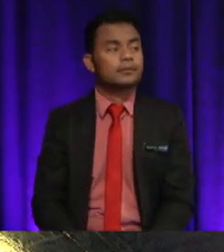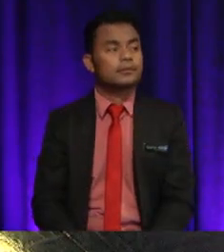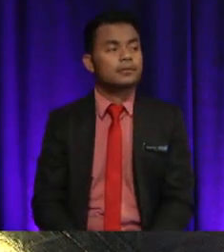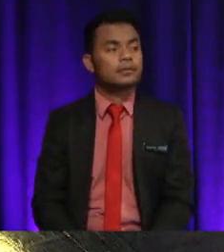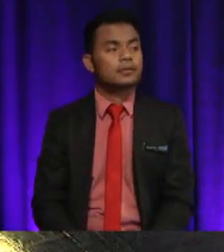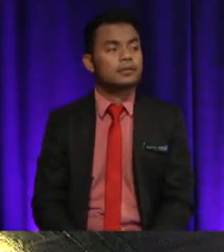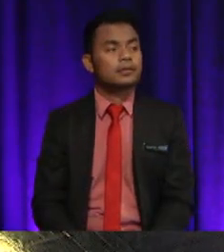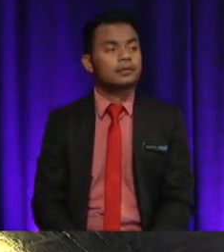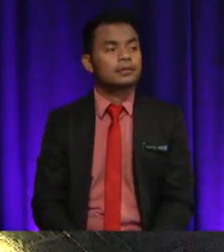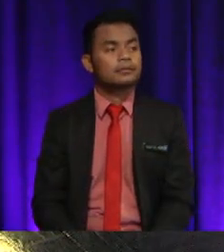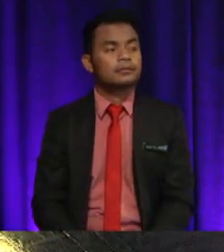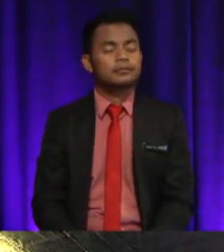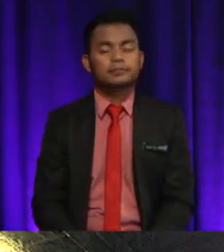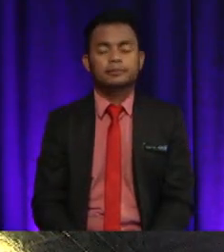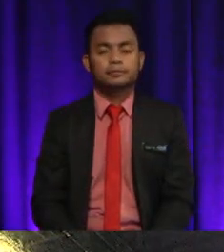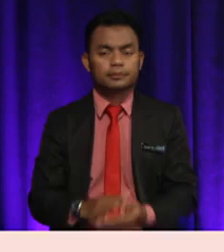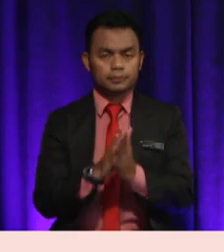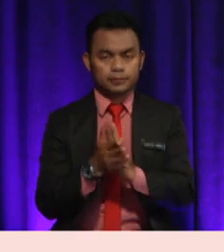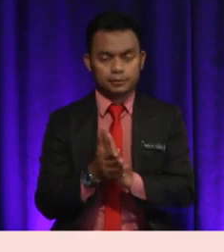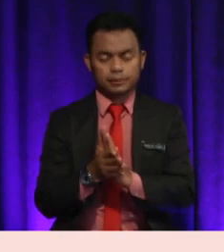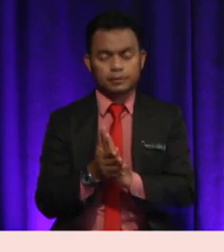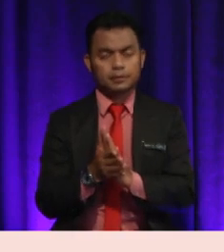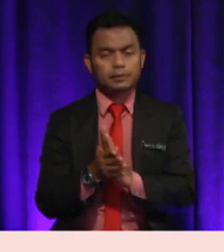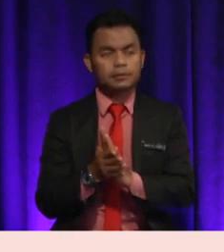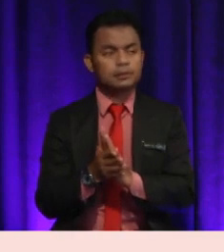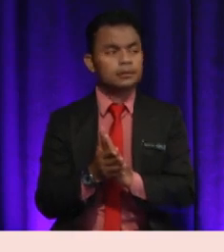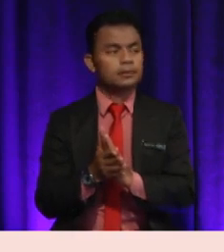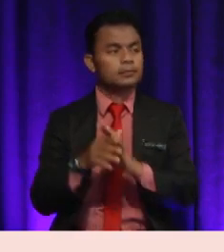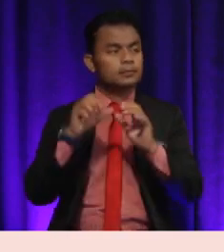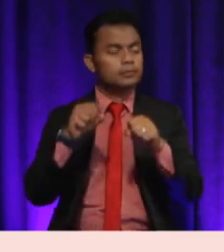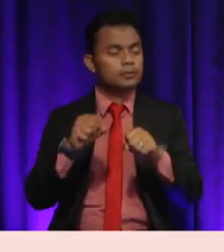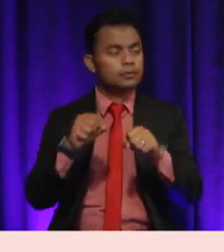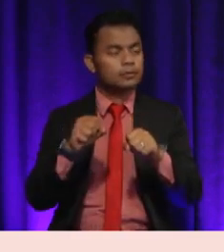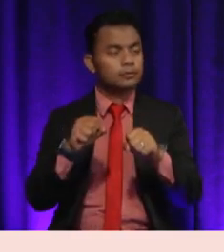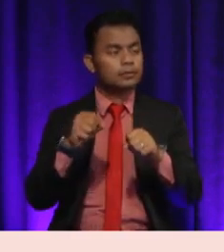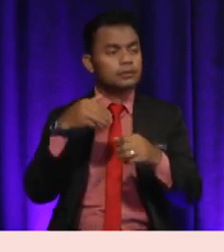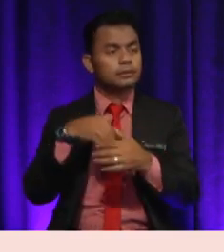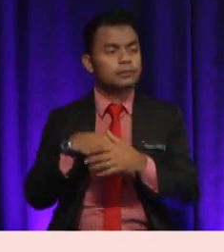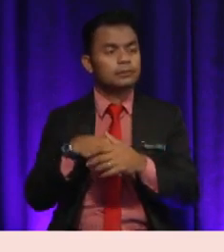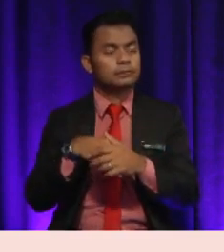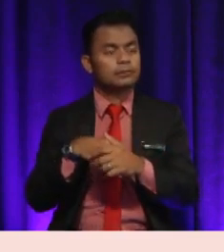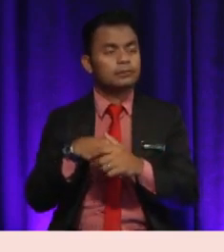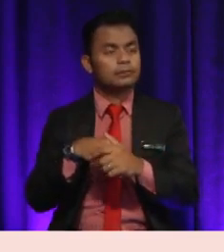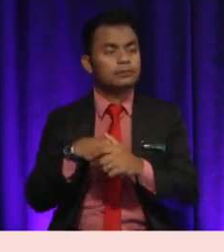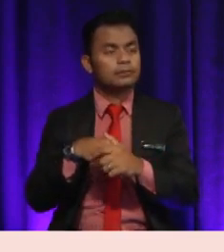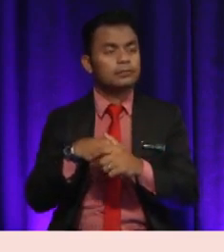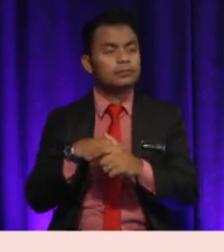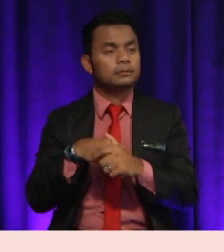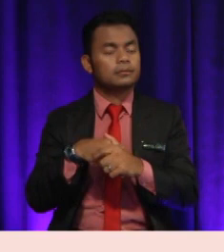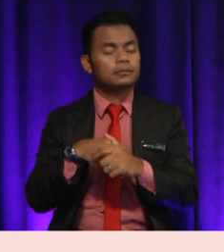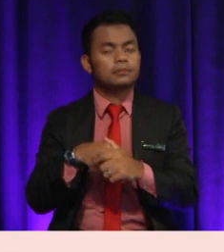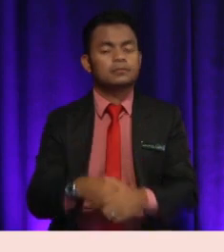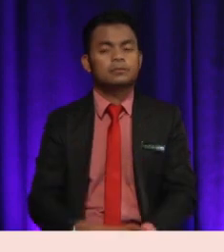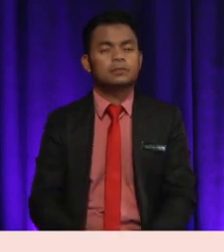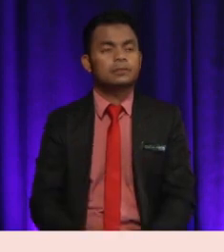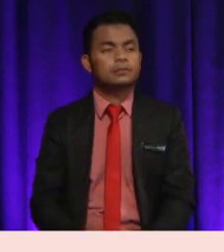Arif. So the word find we can found in the second column and third row. Second column,